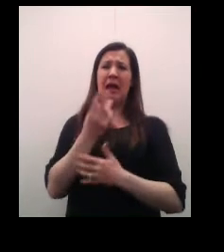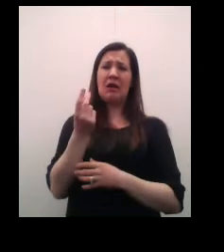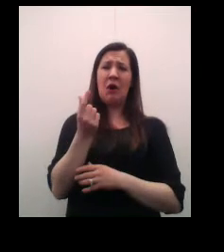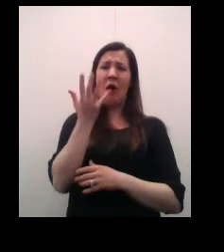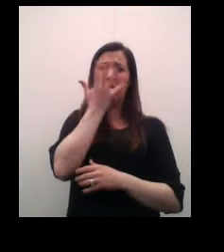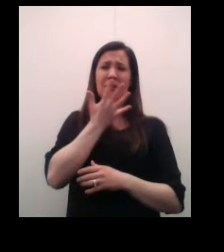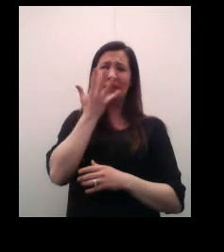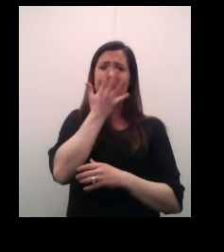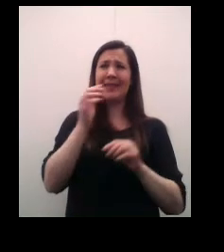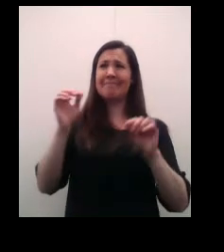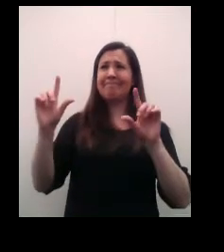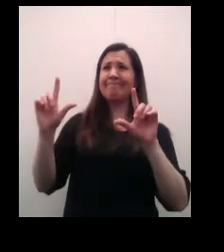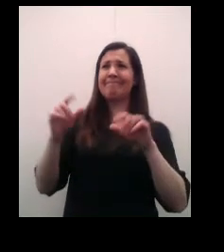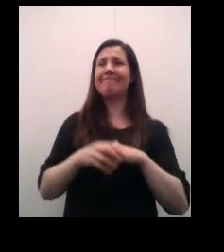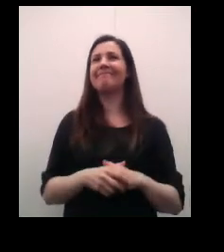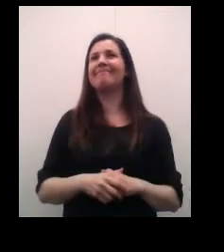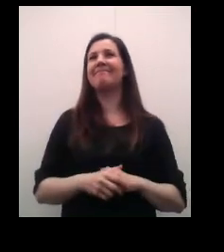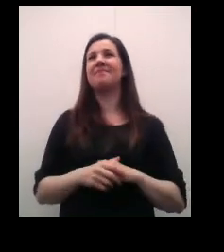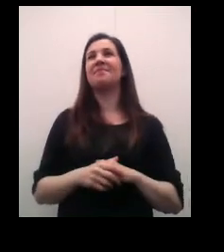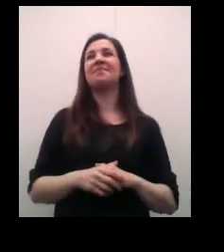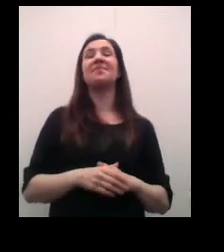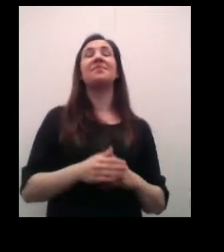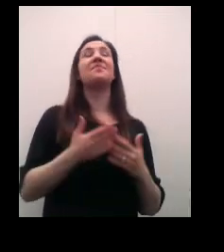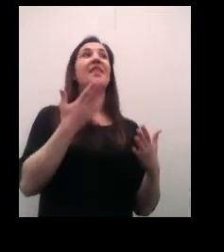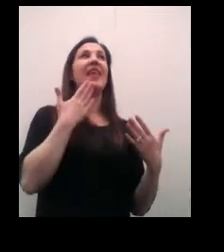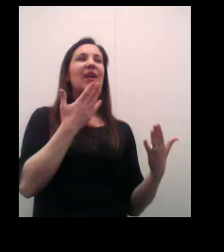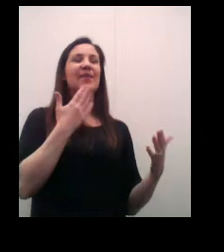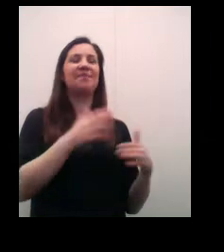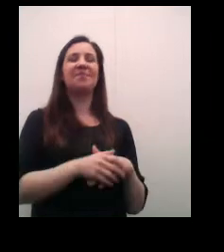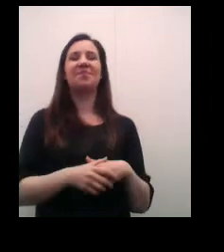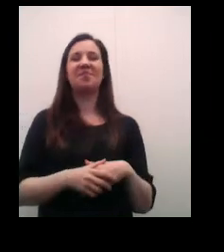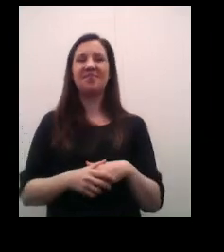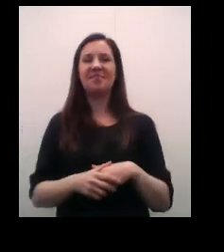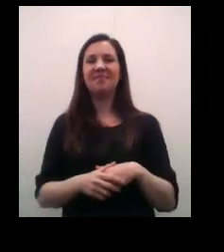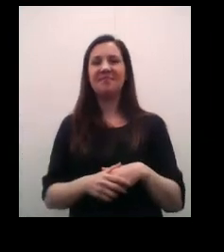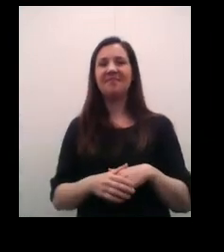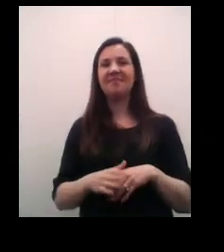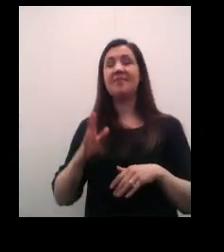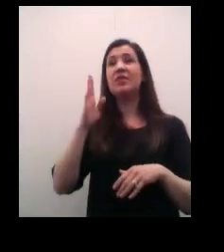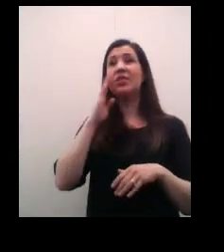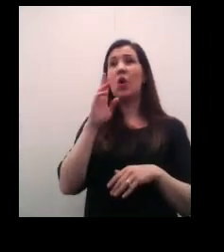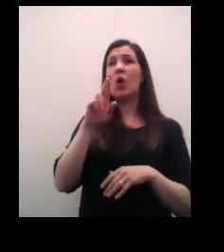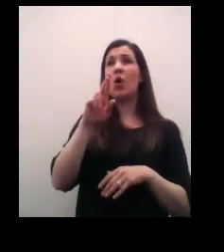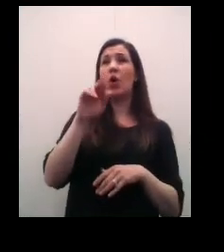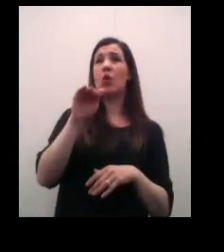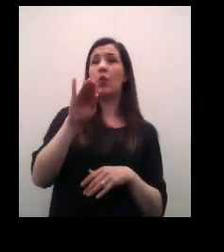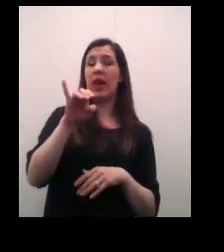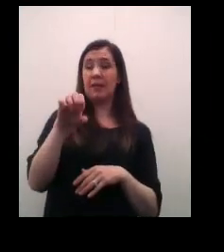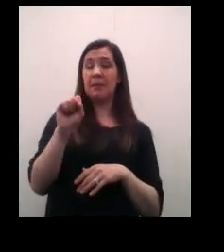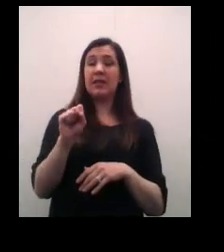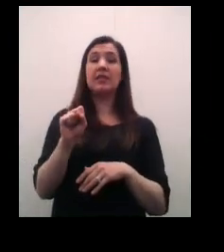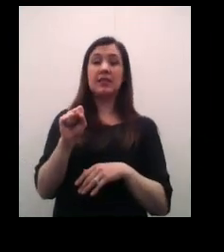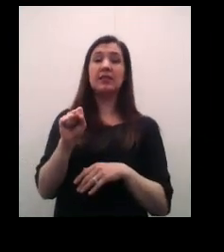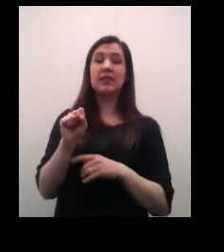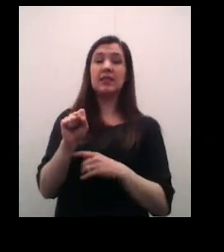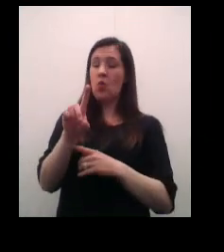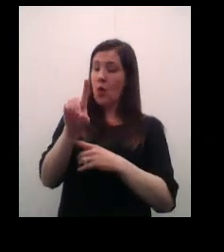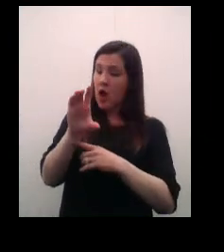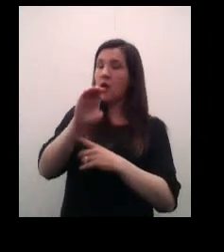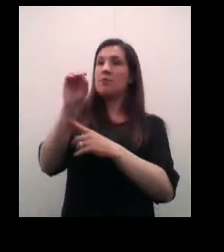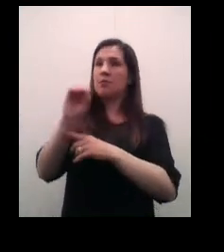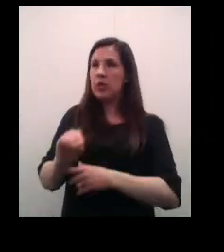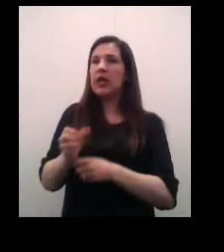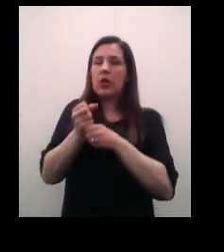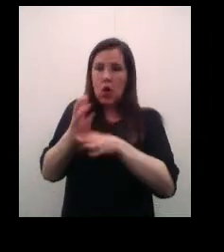screen. So thank you. So we know that rabies is a deadly virus. It's 100% fatal pretty